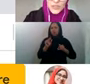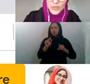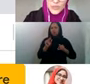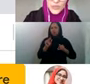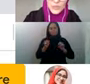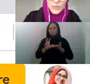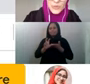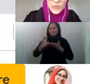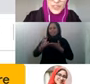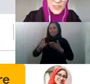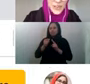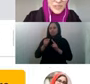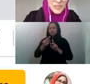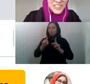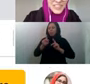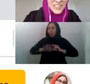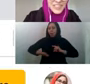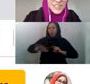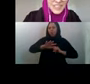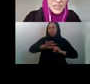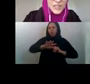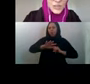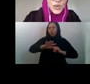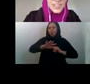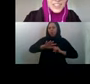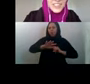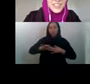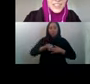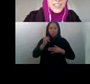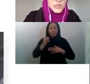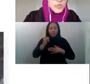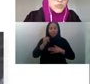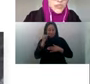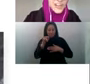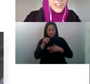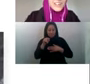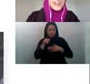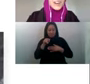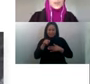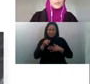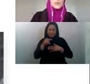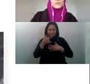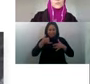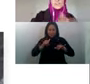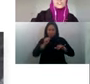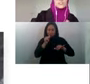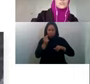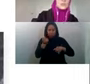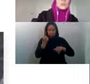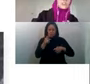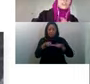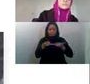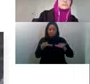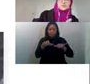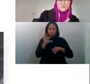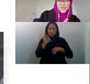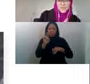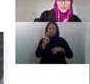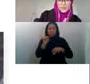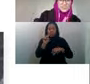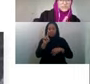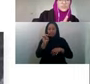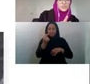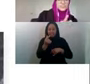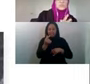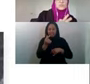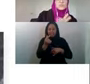still new to crowdfunding, it's quite, it's quite broad. A couple other projects that are local here that